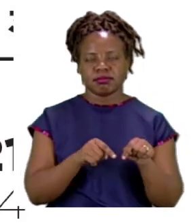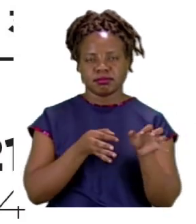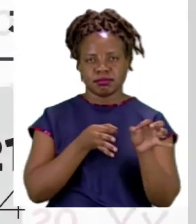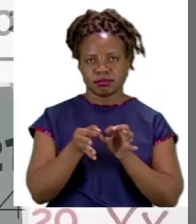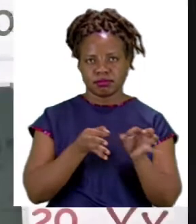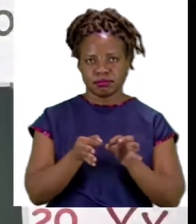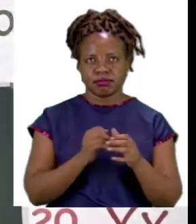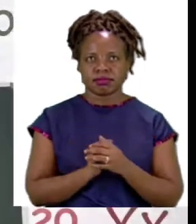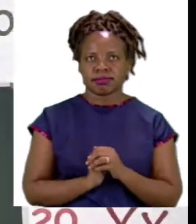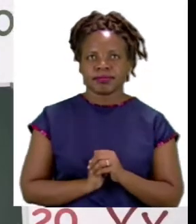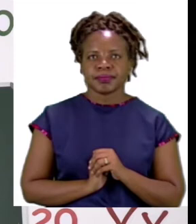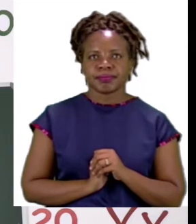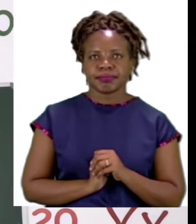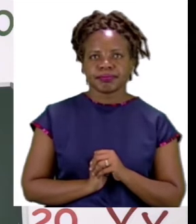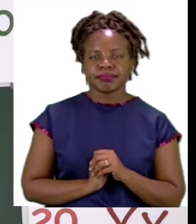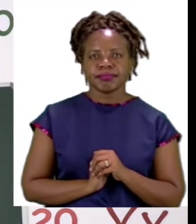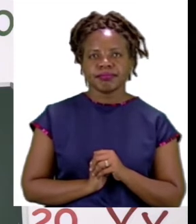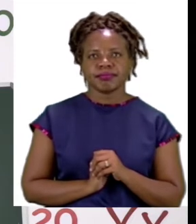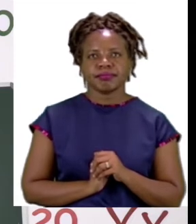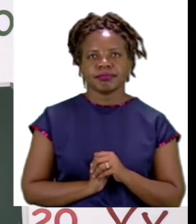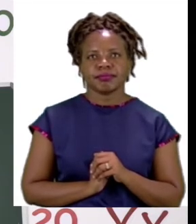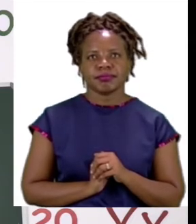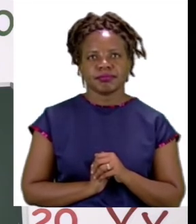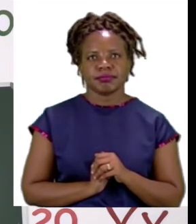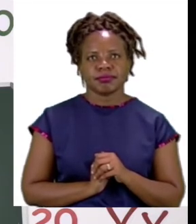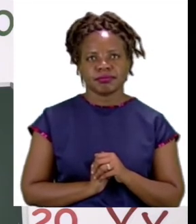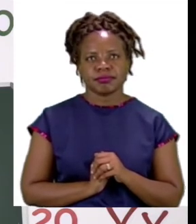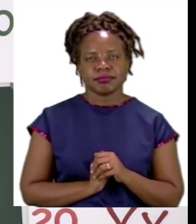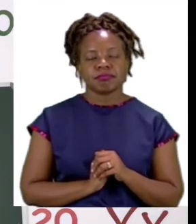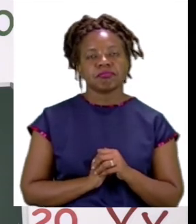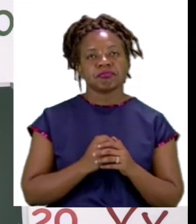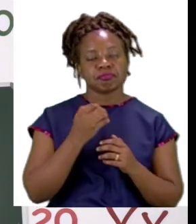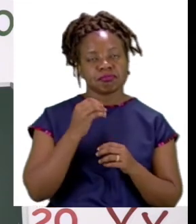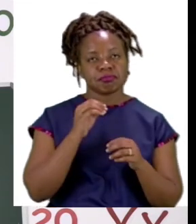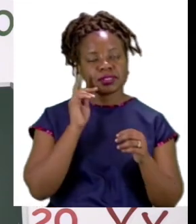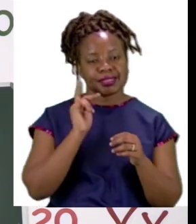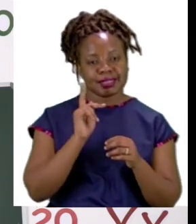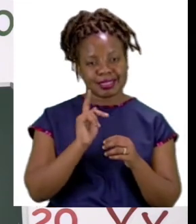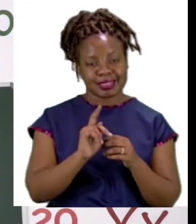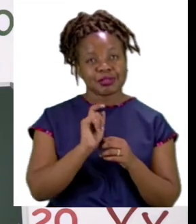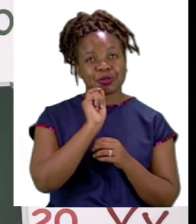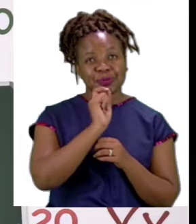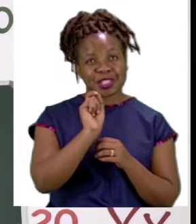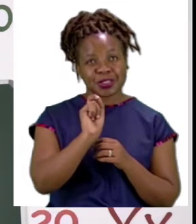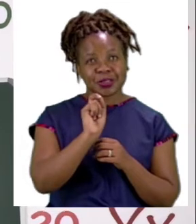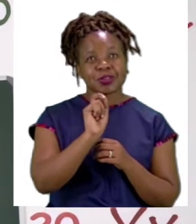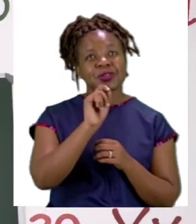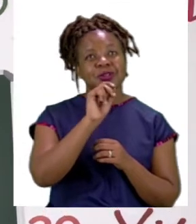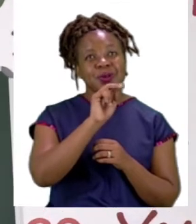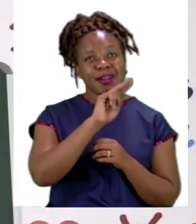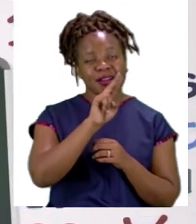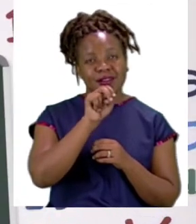help us with our computation today, we are going to ask Grandpa Hundreds, Mr. Tens, and